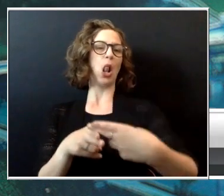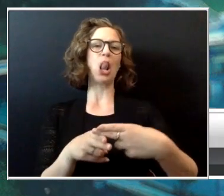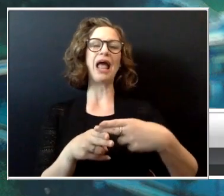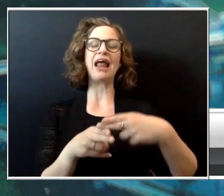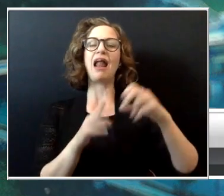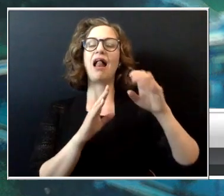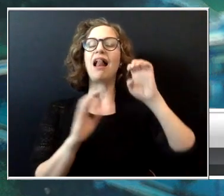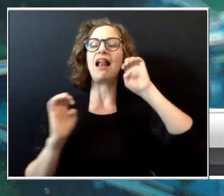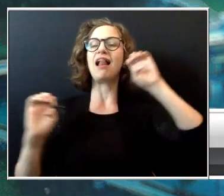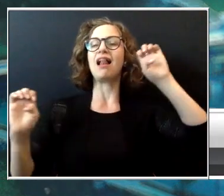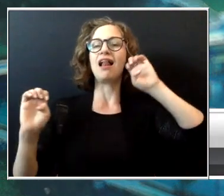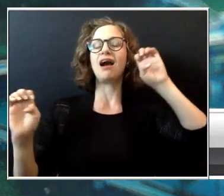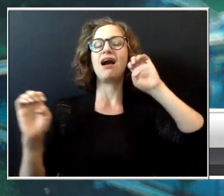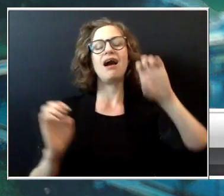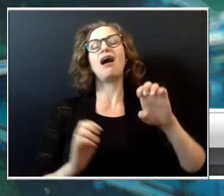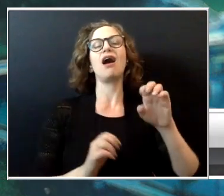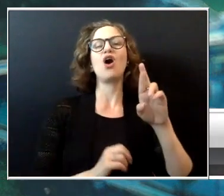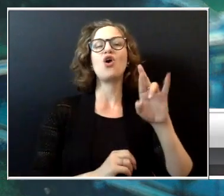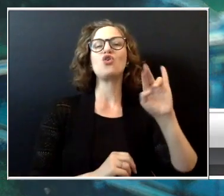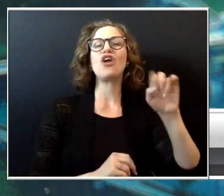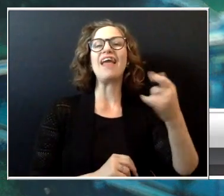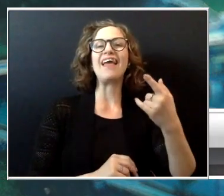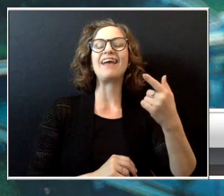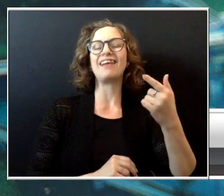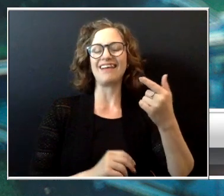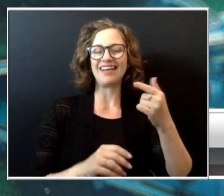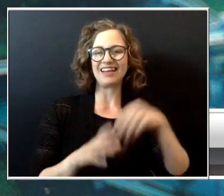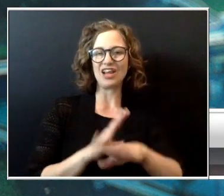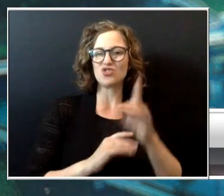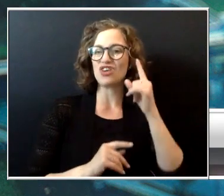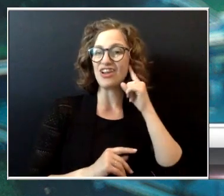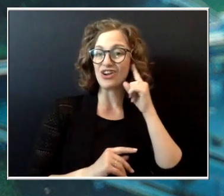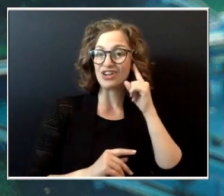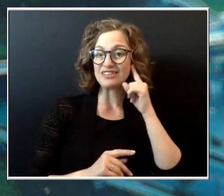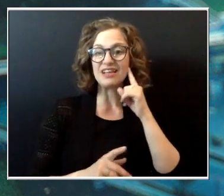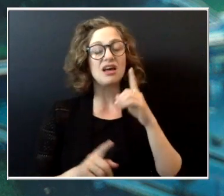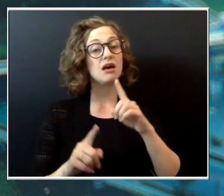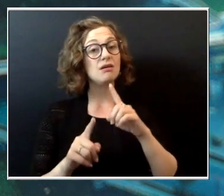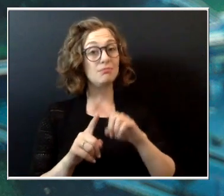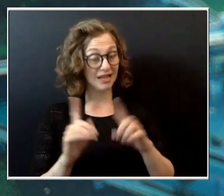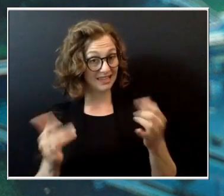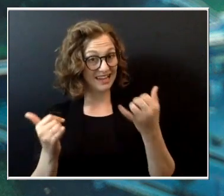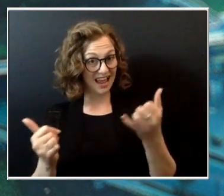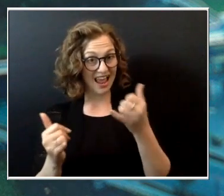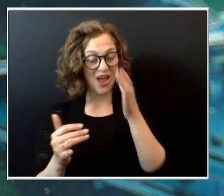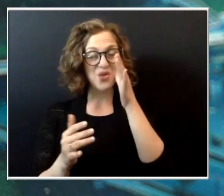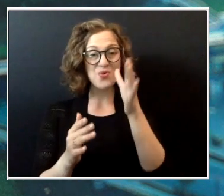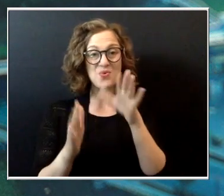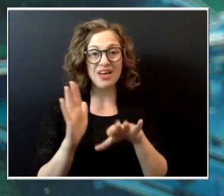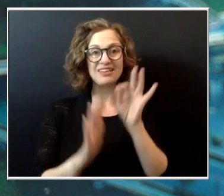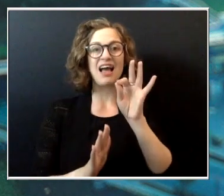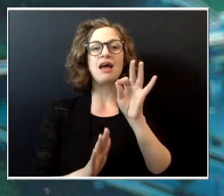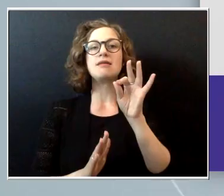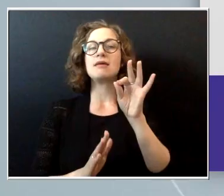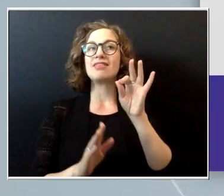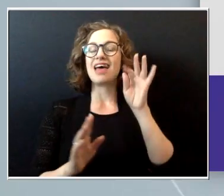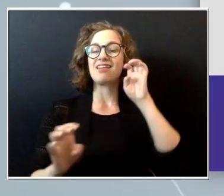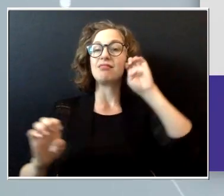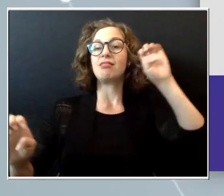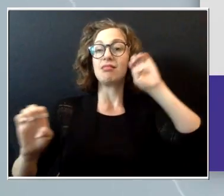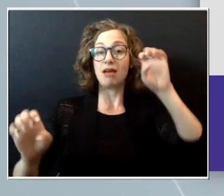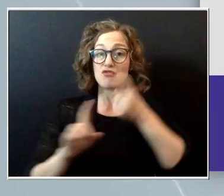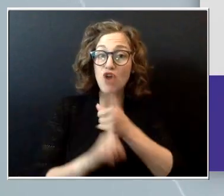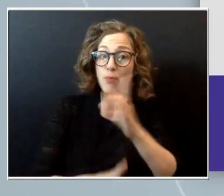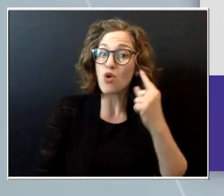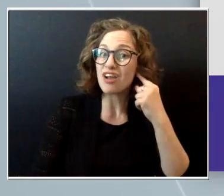learn today, the ringing doesn't come from your ears. It actually comes from your brain. We're going to meet a